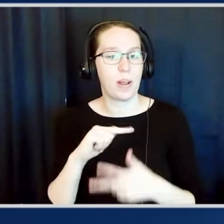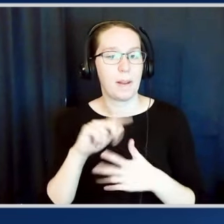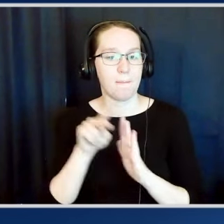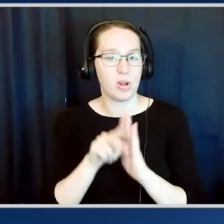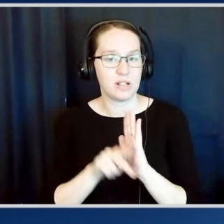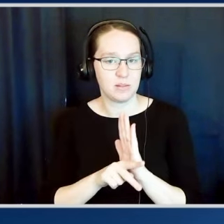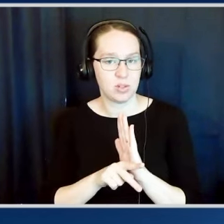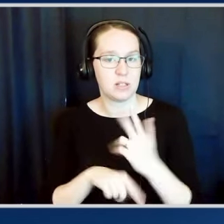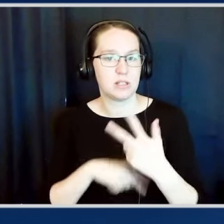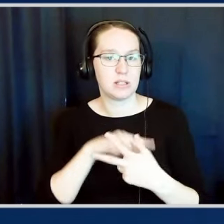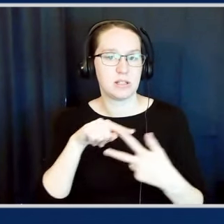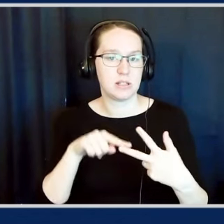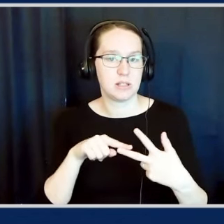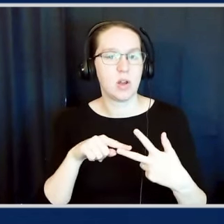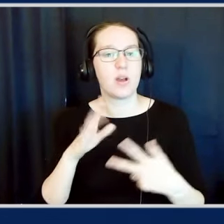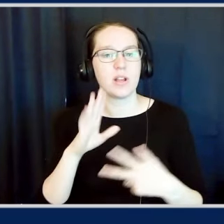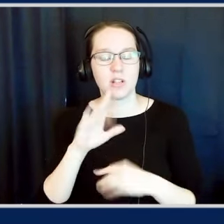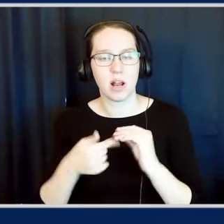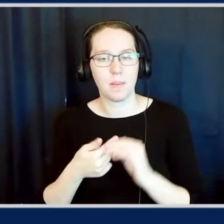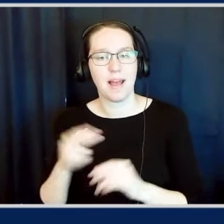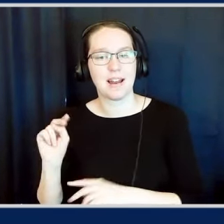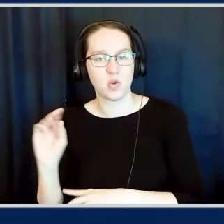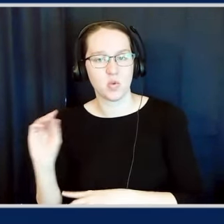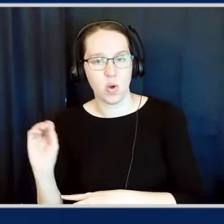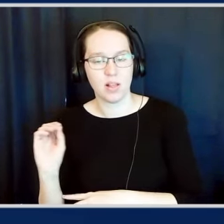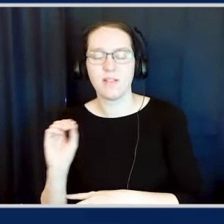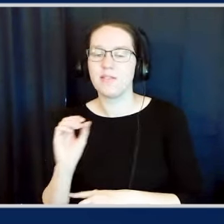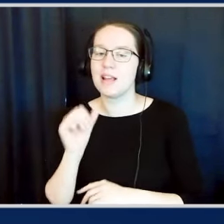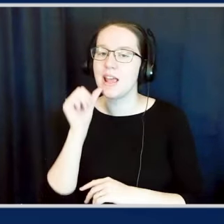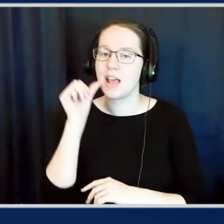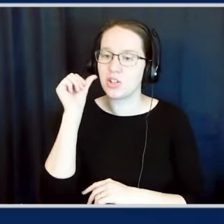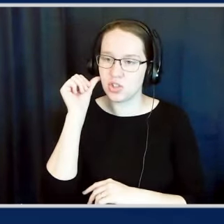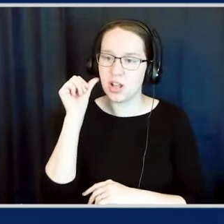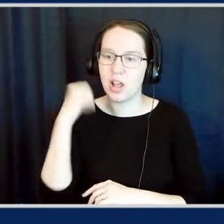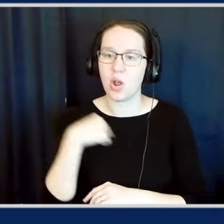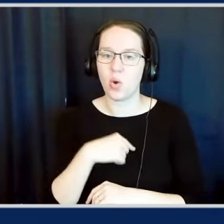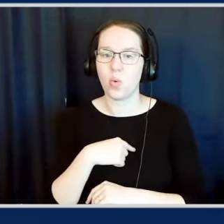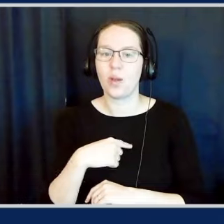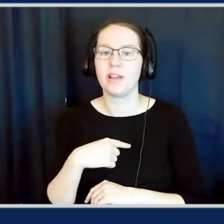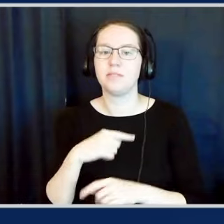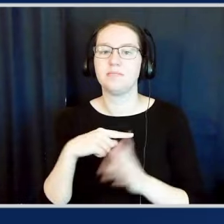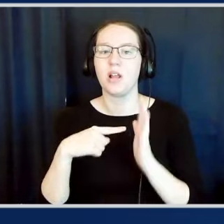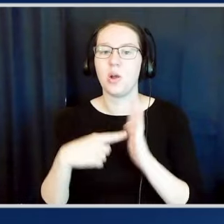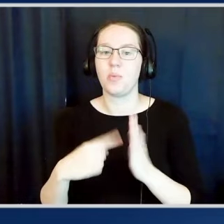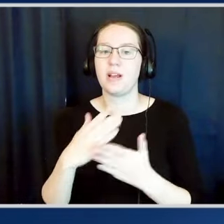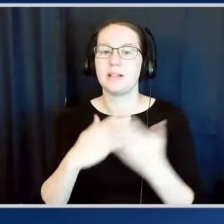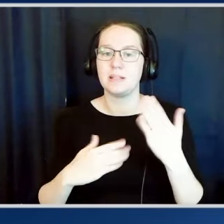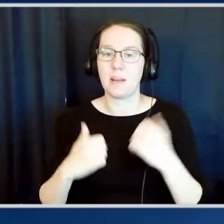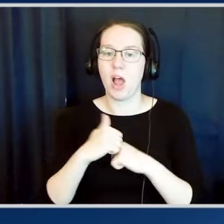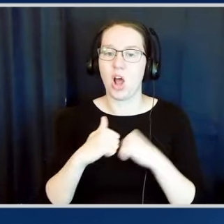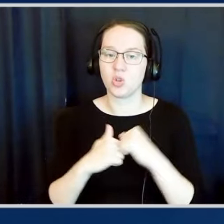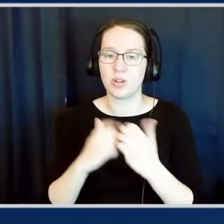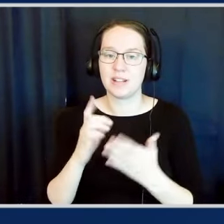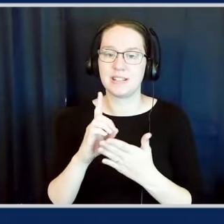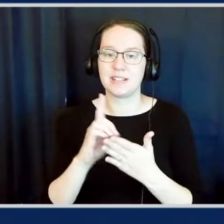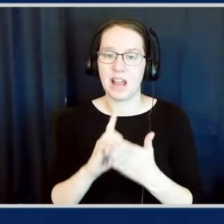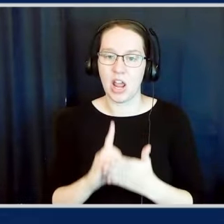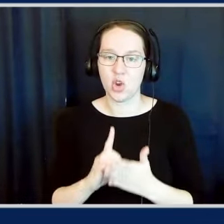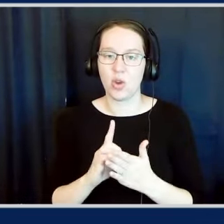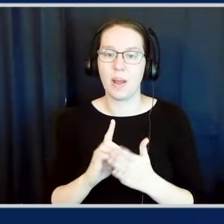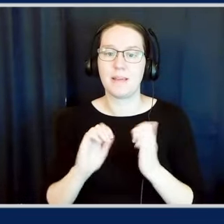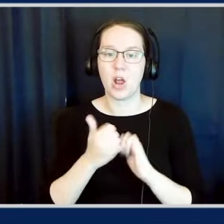of time here talking about Nitro enclaves. We talked about yesterday, and we showed, actually demonstrated via some architectural diagrams how to set it up. But I think